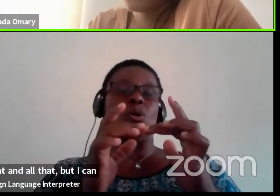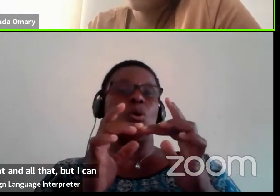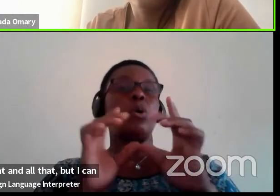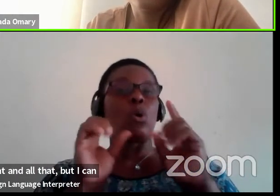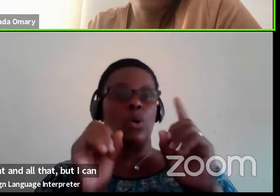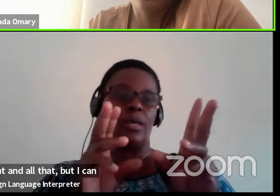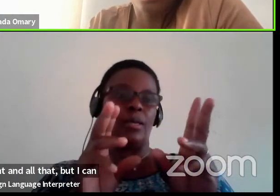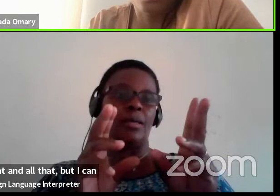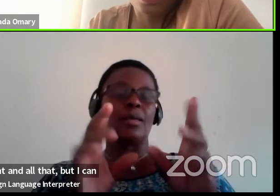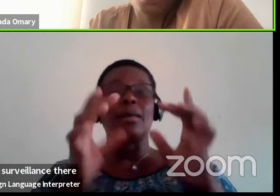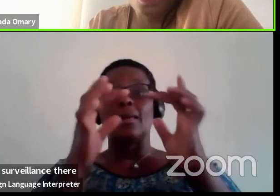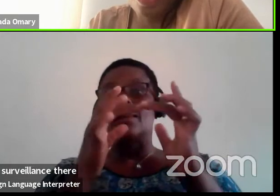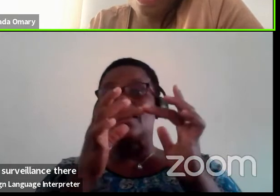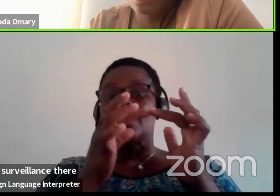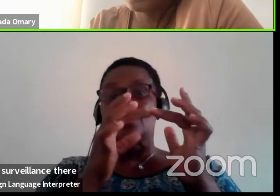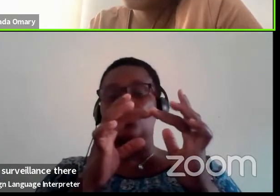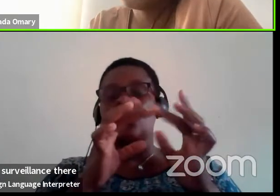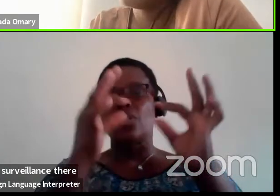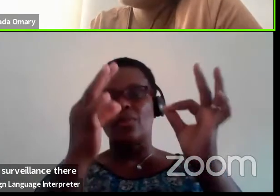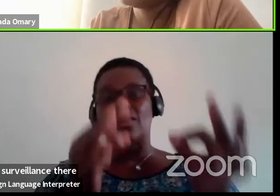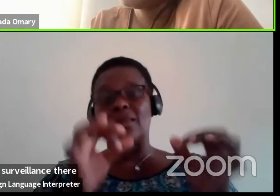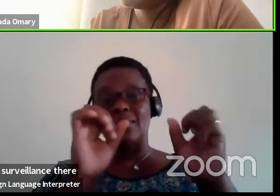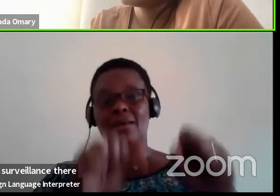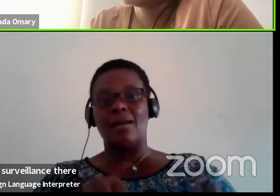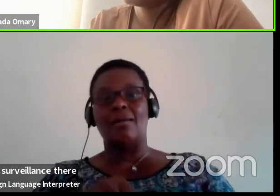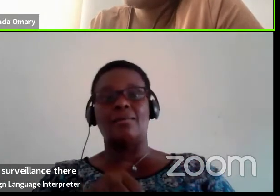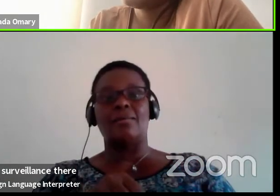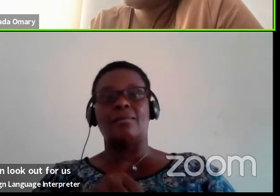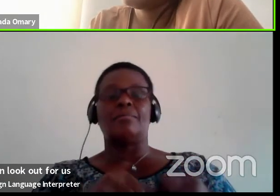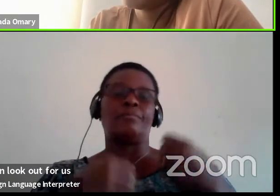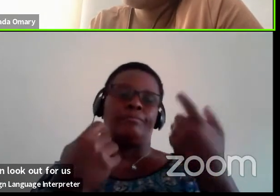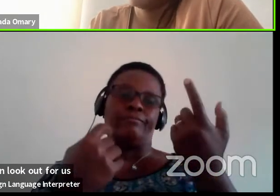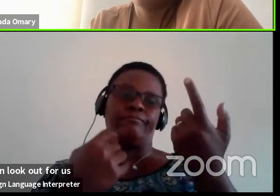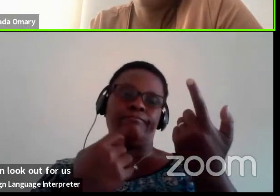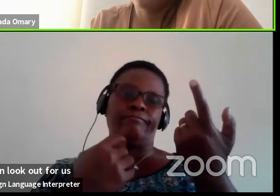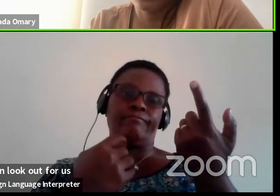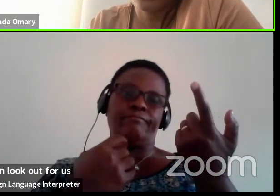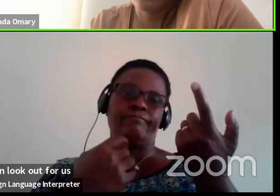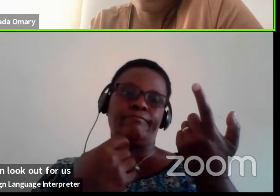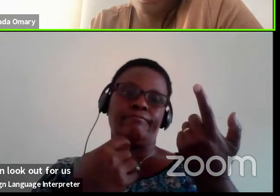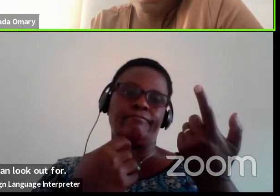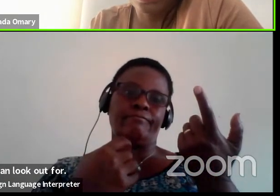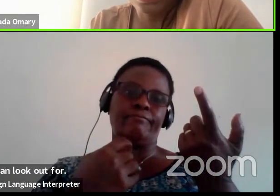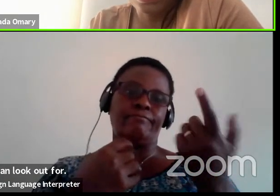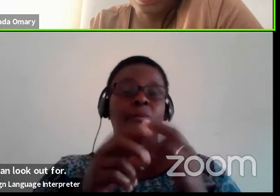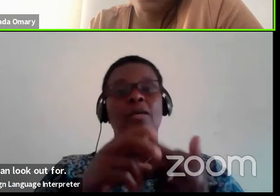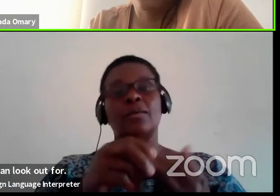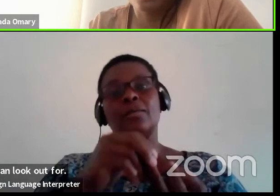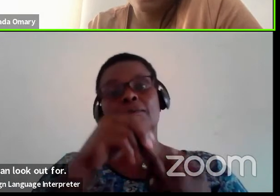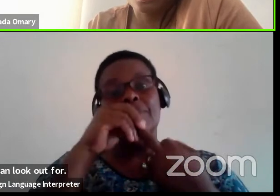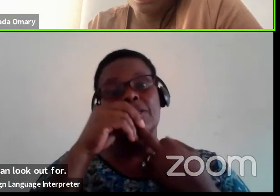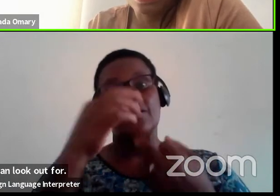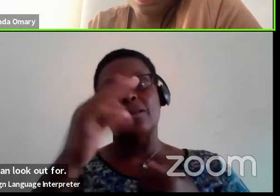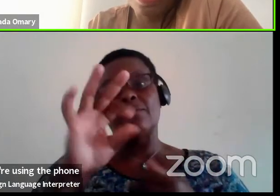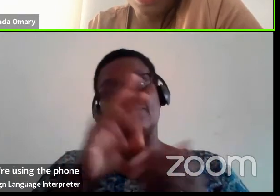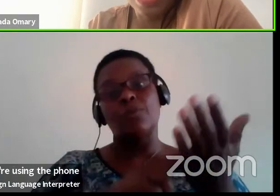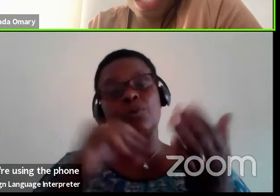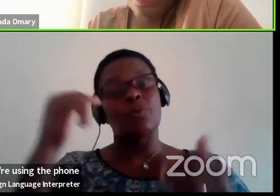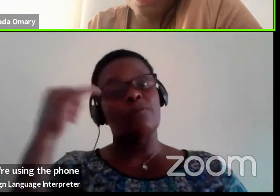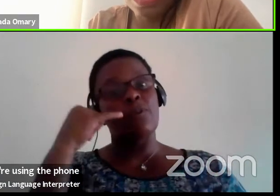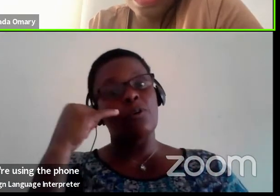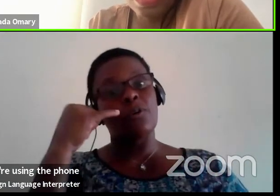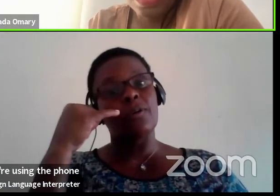surveillance. There are things that you can look out for, especially maybe if you're using your phone. I know there are